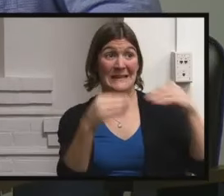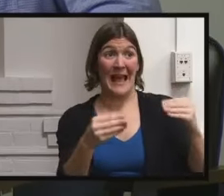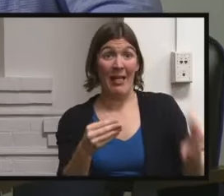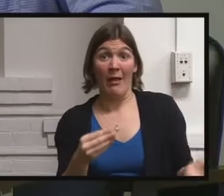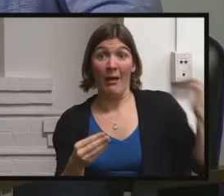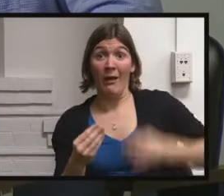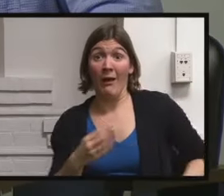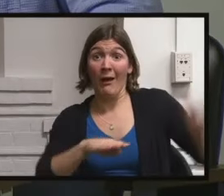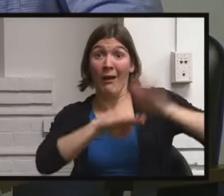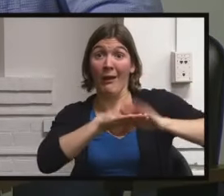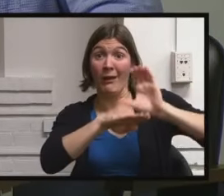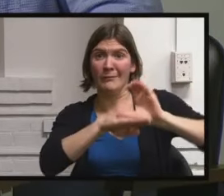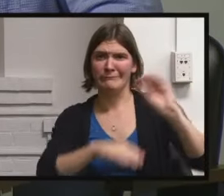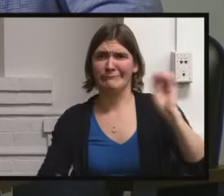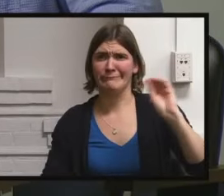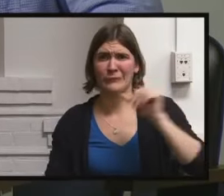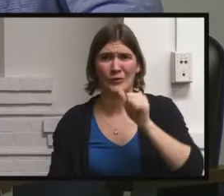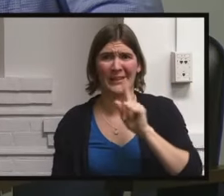proceeds. And so